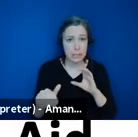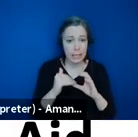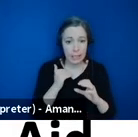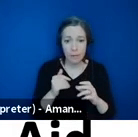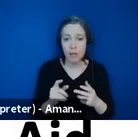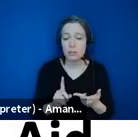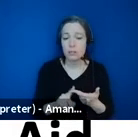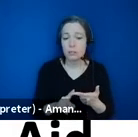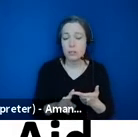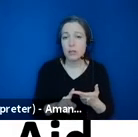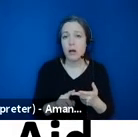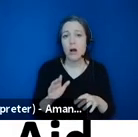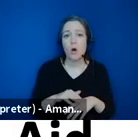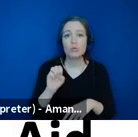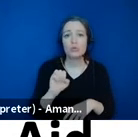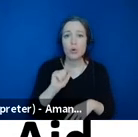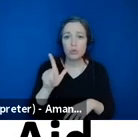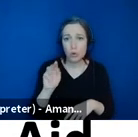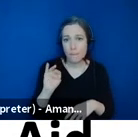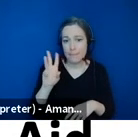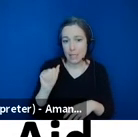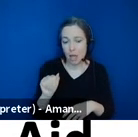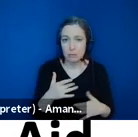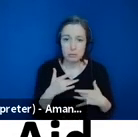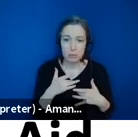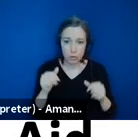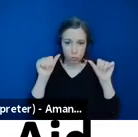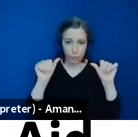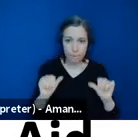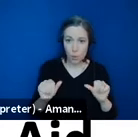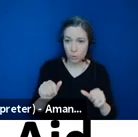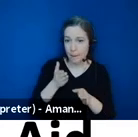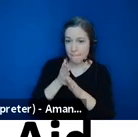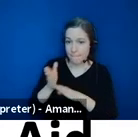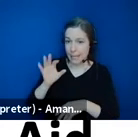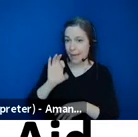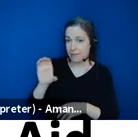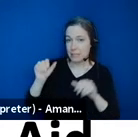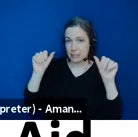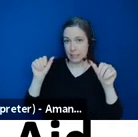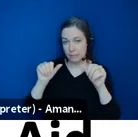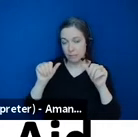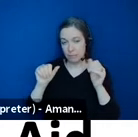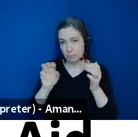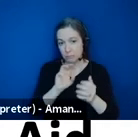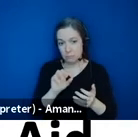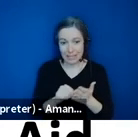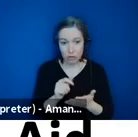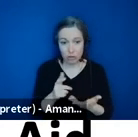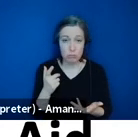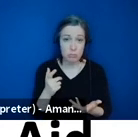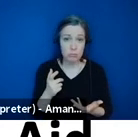We're also on social media. Most of our posts, we do have posted to the main FCC pages, and we do return